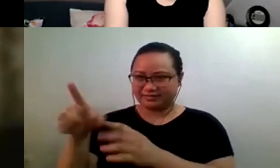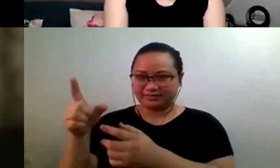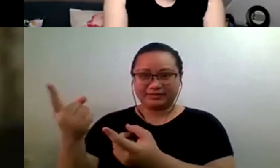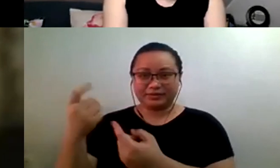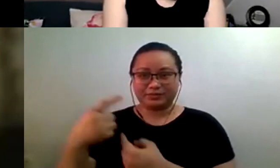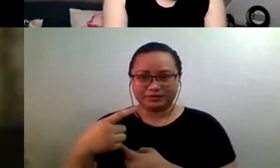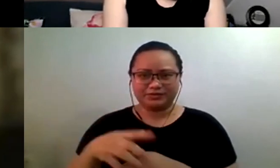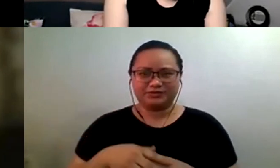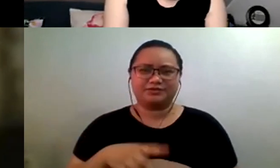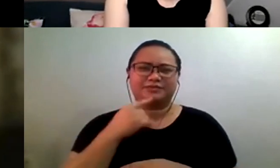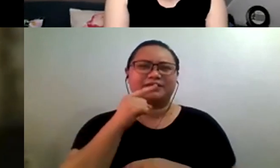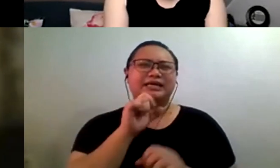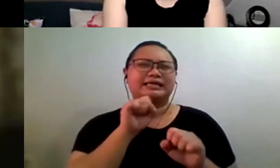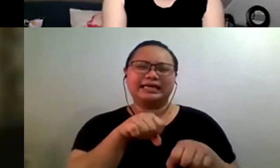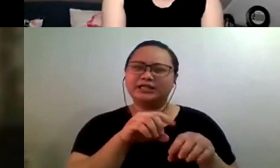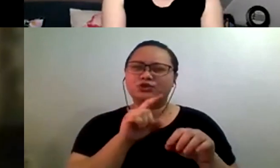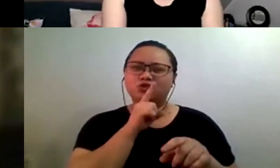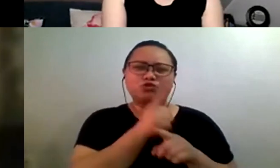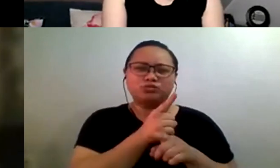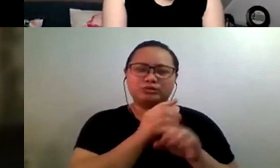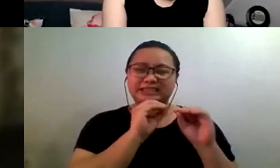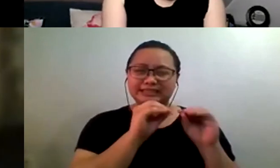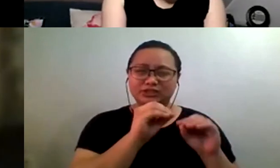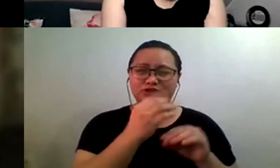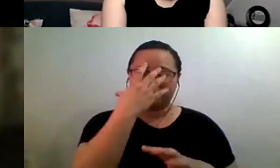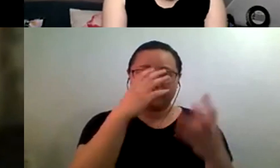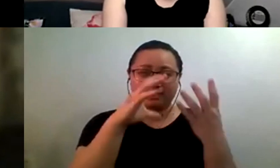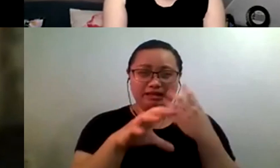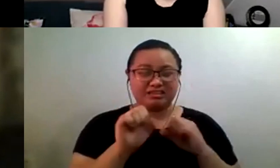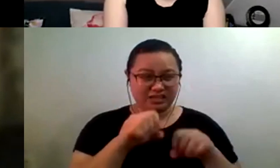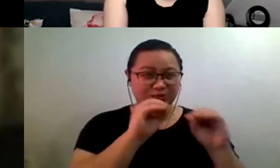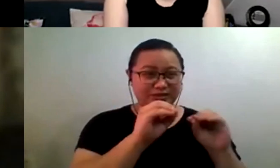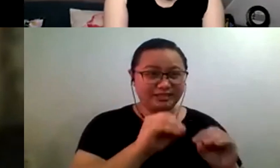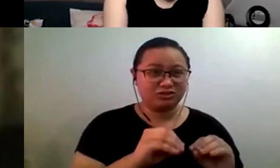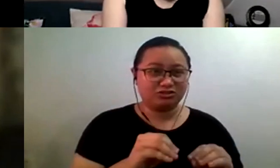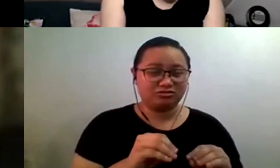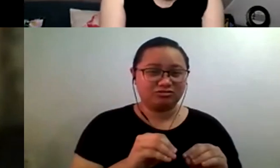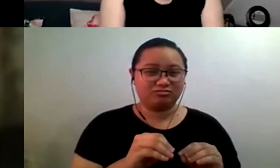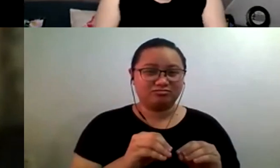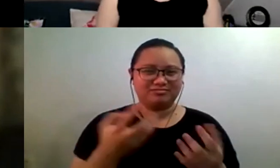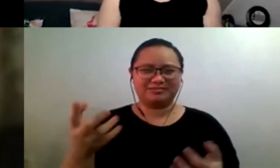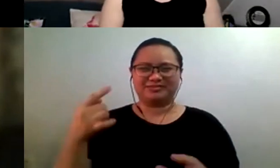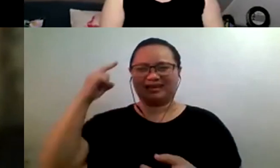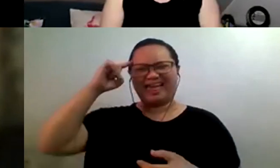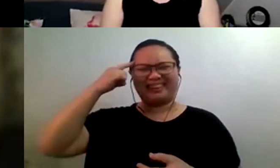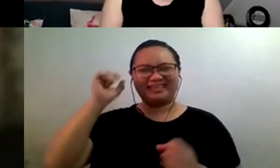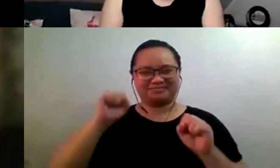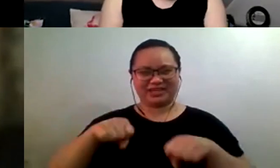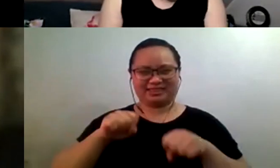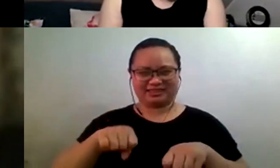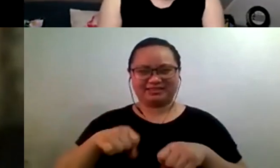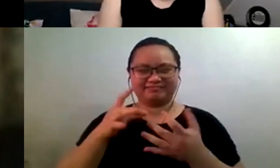Can you really teach empathy? You know, I think you can, especially with children. And we do